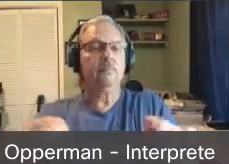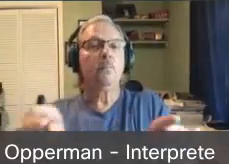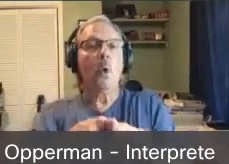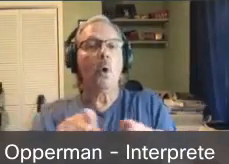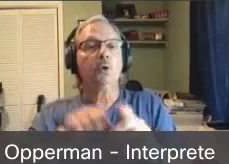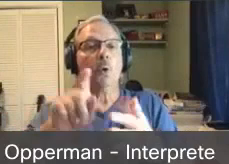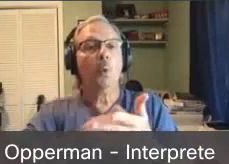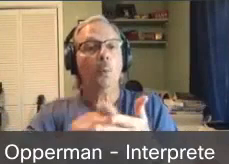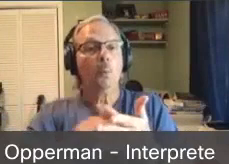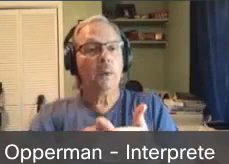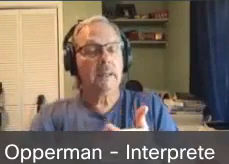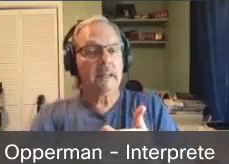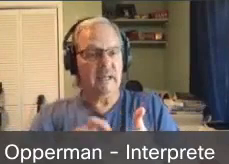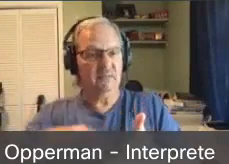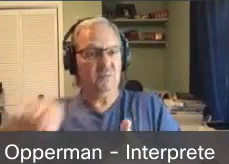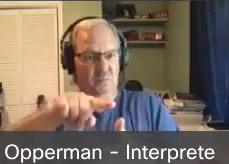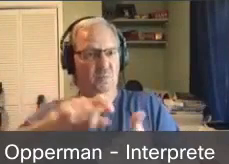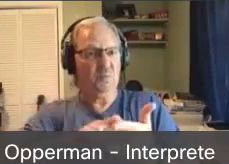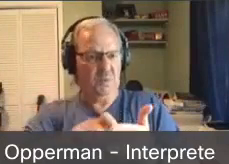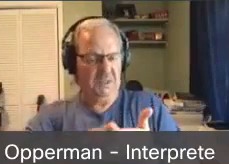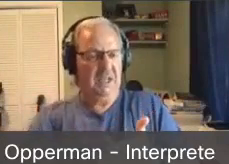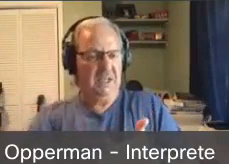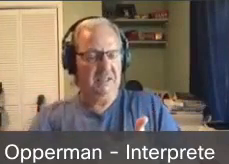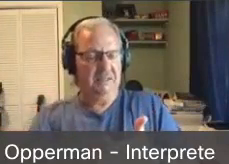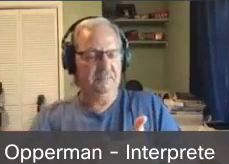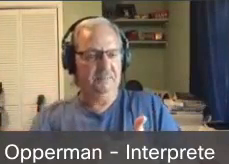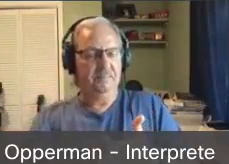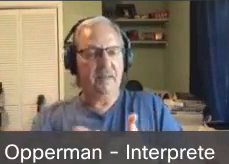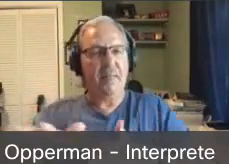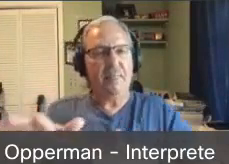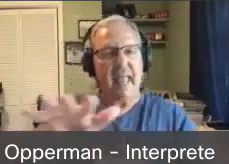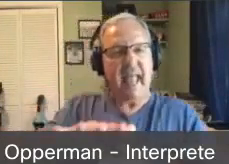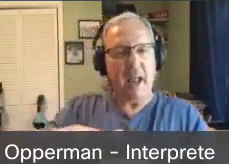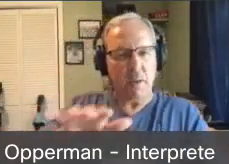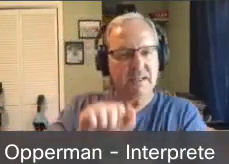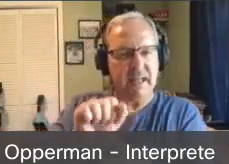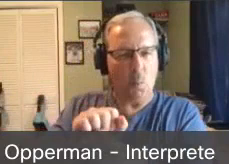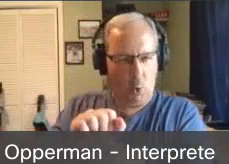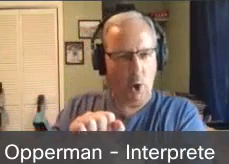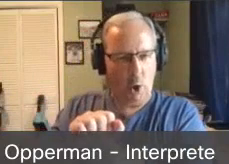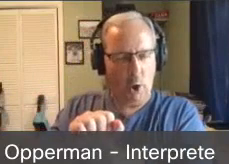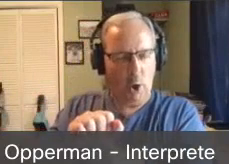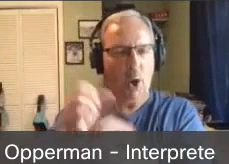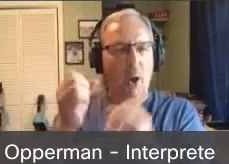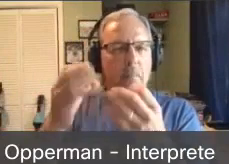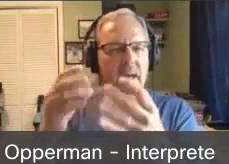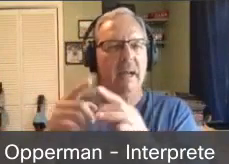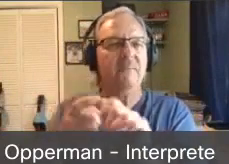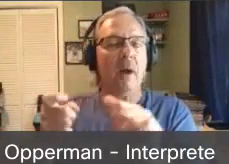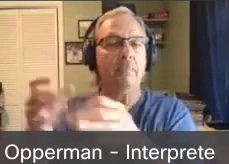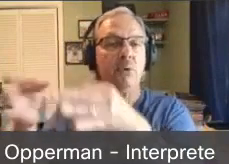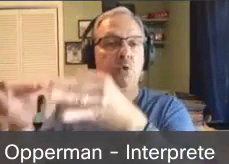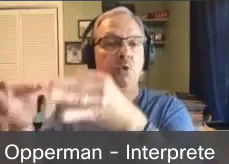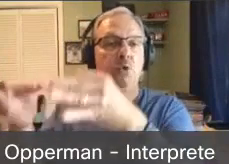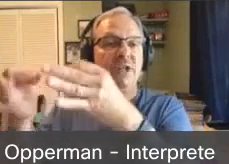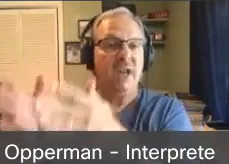in about their the areas that they work in. So we have many people from the judiciary,